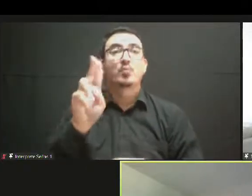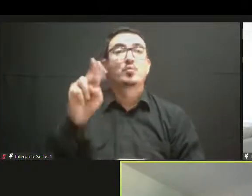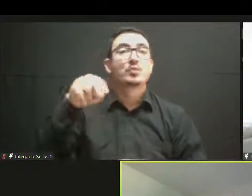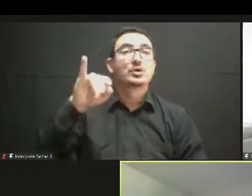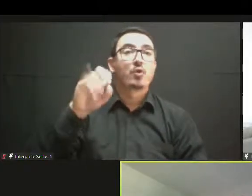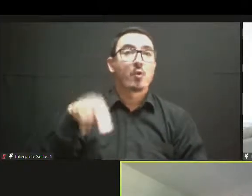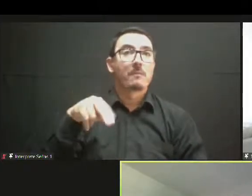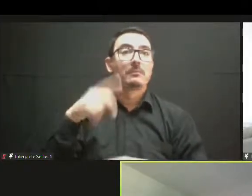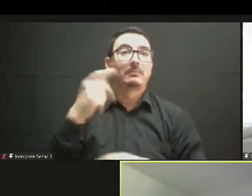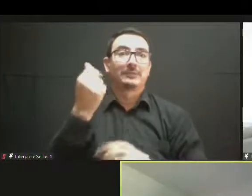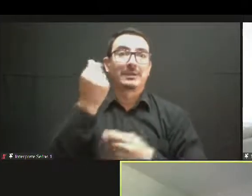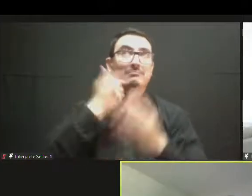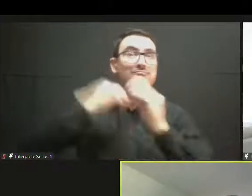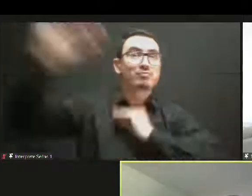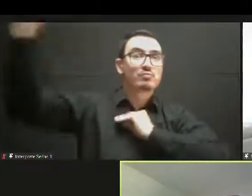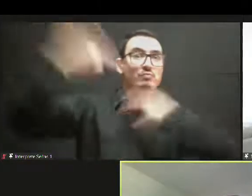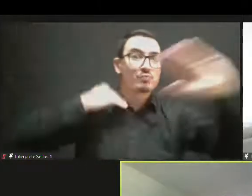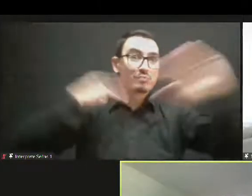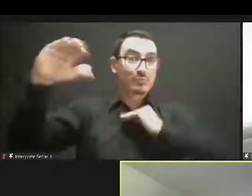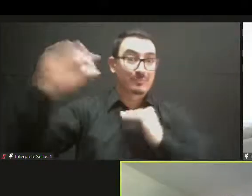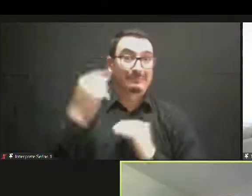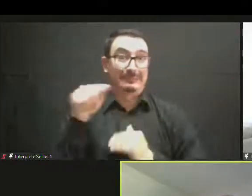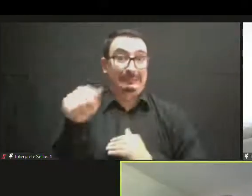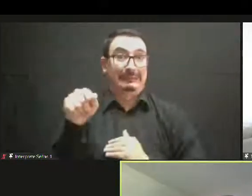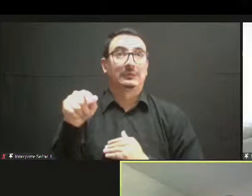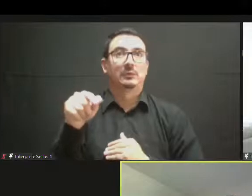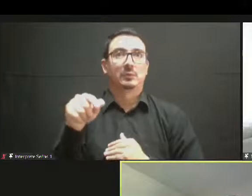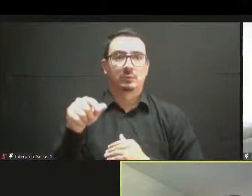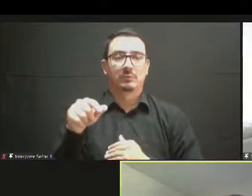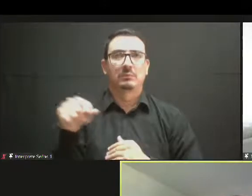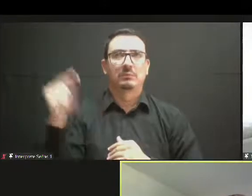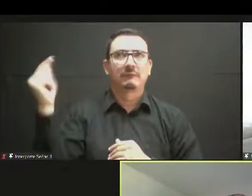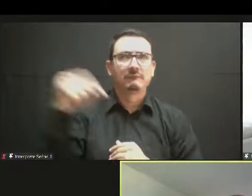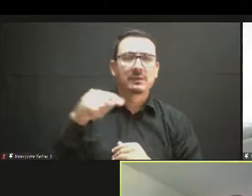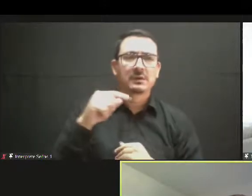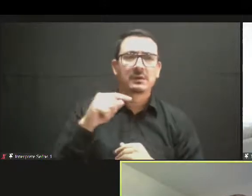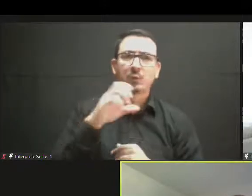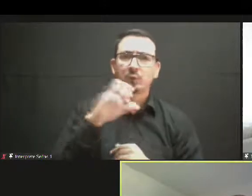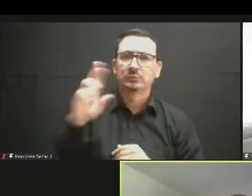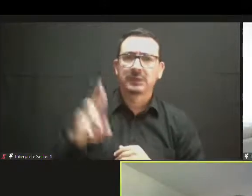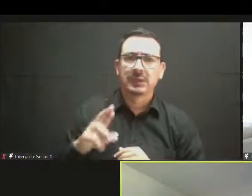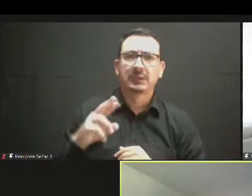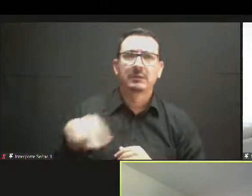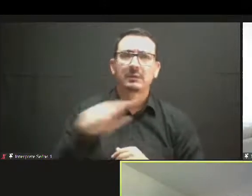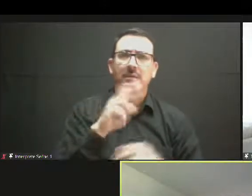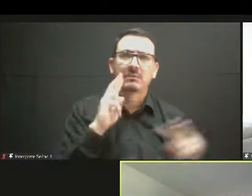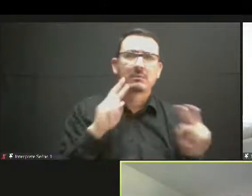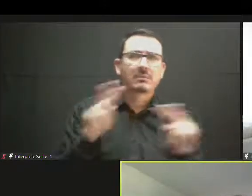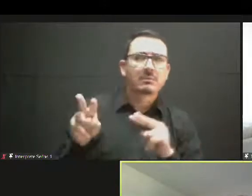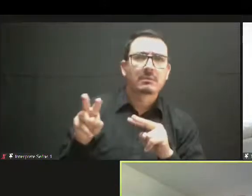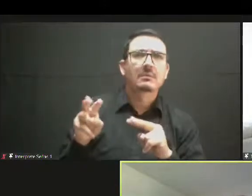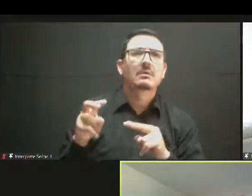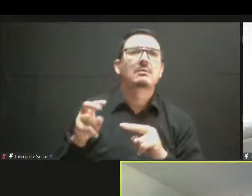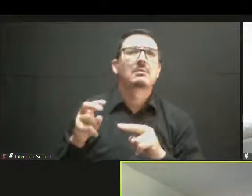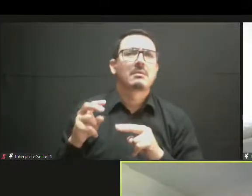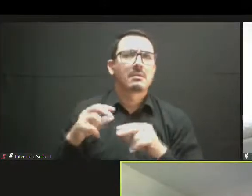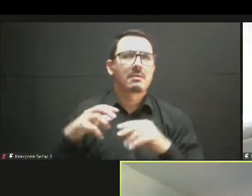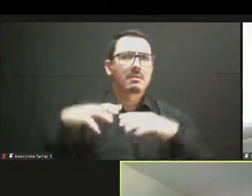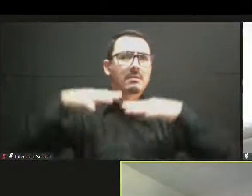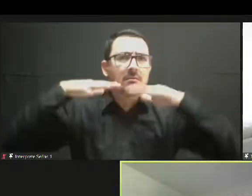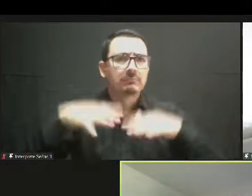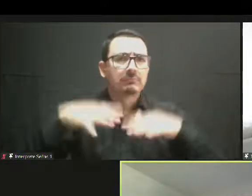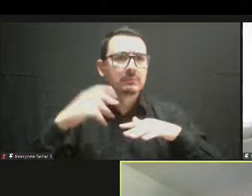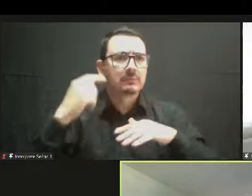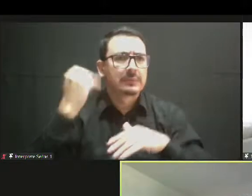require some some incentives to actually, start building up. And it's very interesting because by